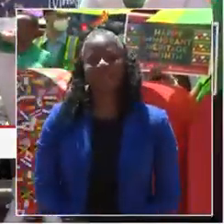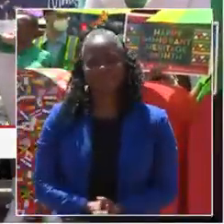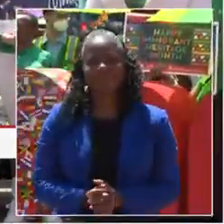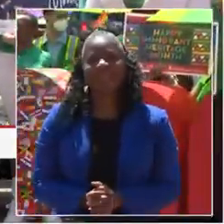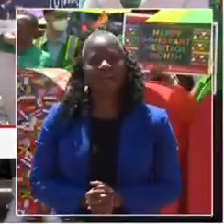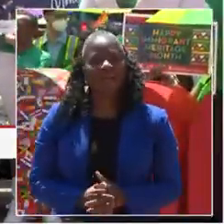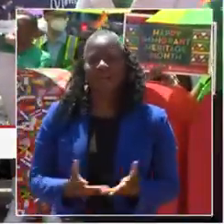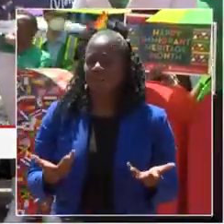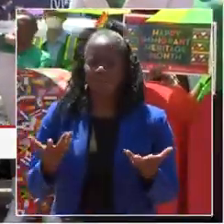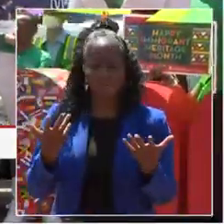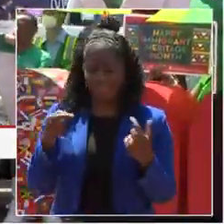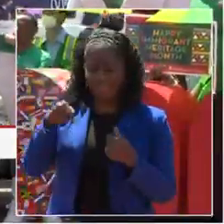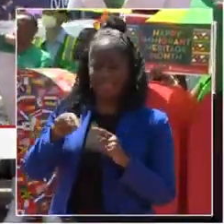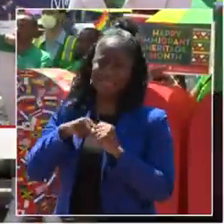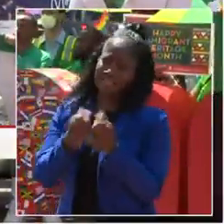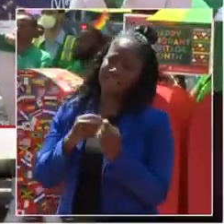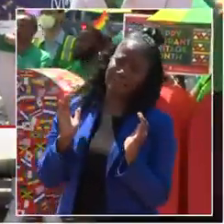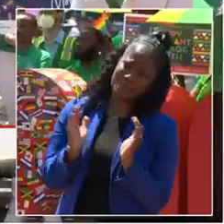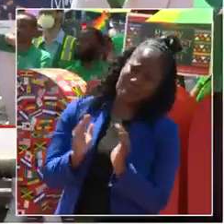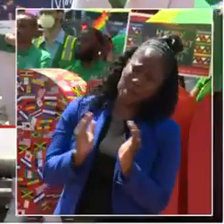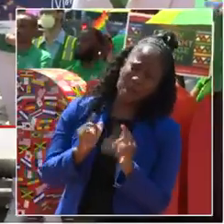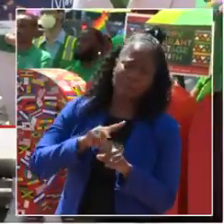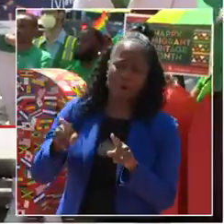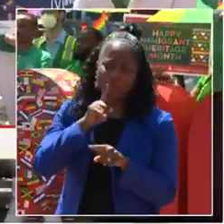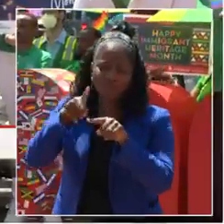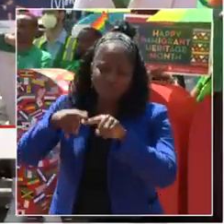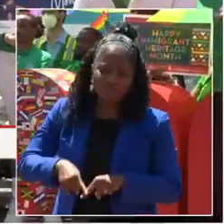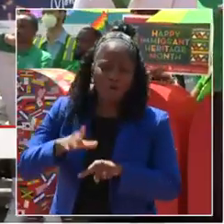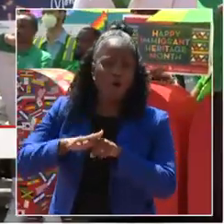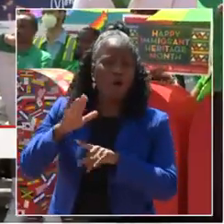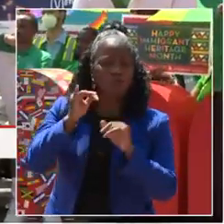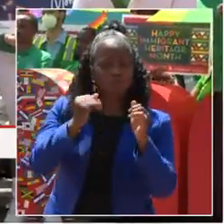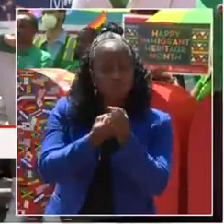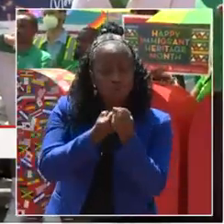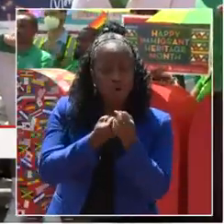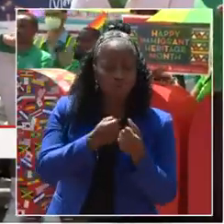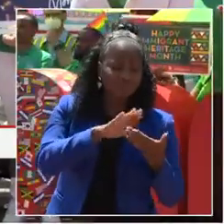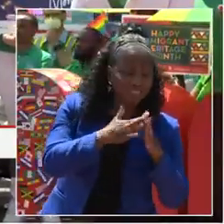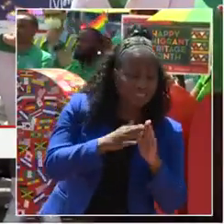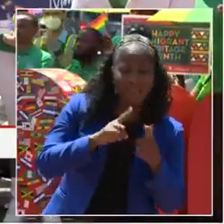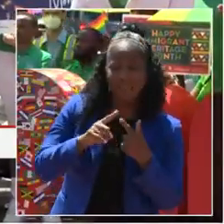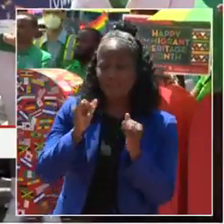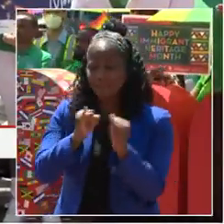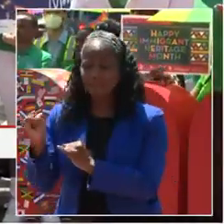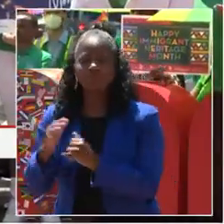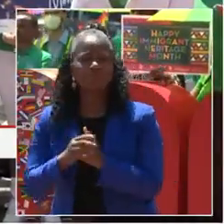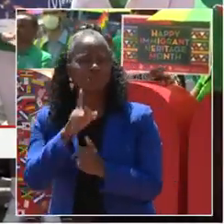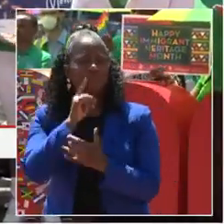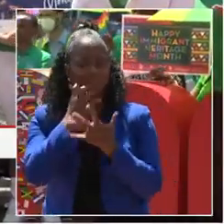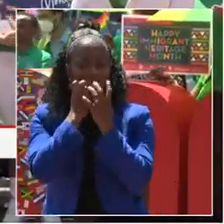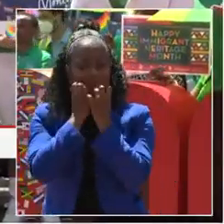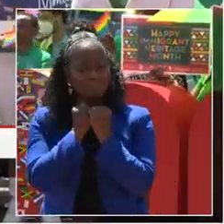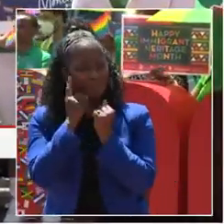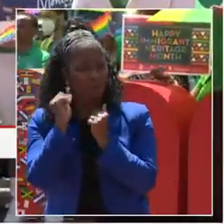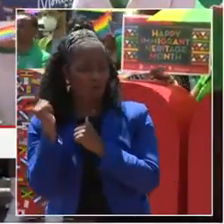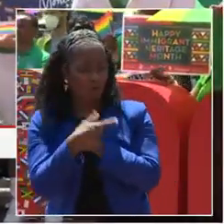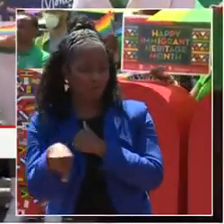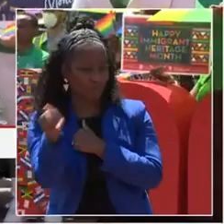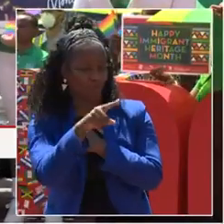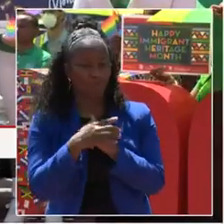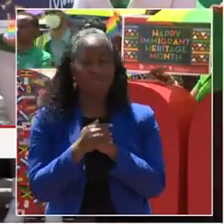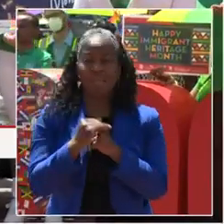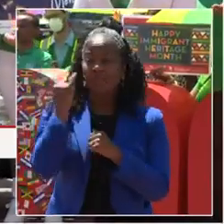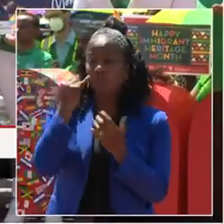We're a very small team, and we rely on the support of individuals and the city, so we're so grateful for all of that. If you want to learn more about